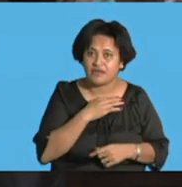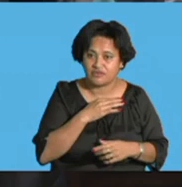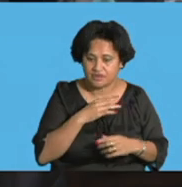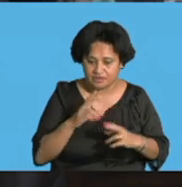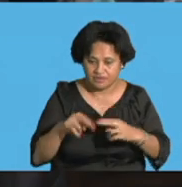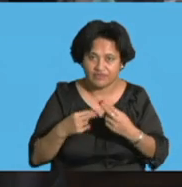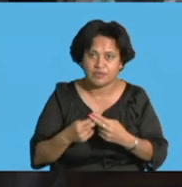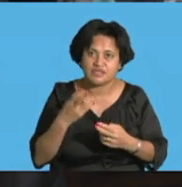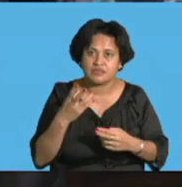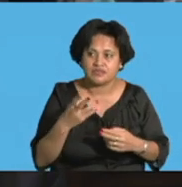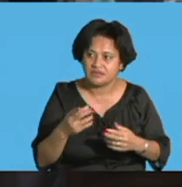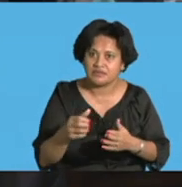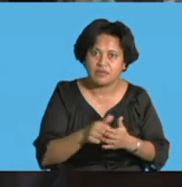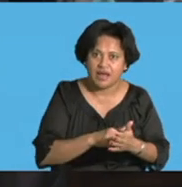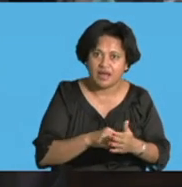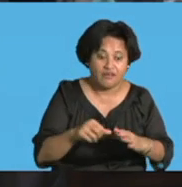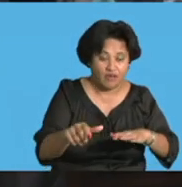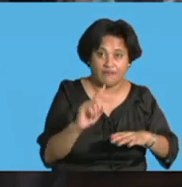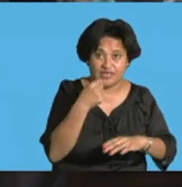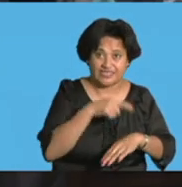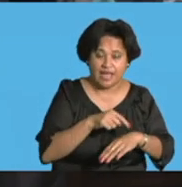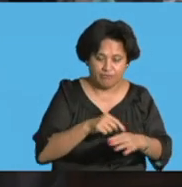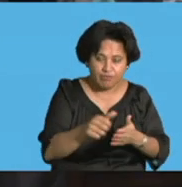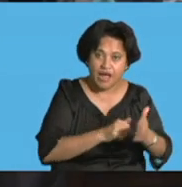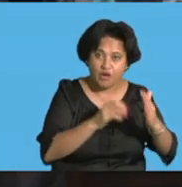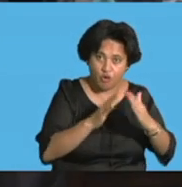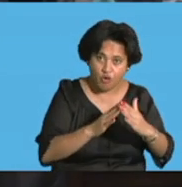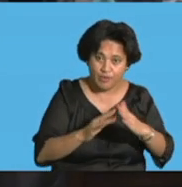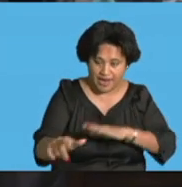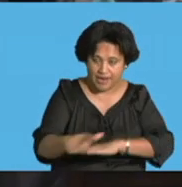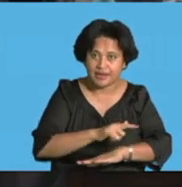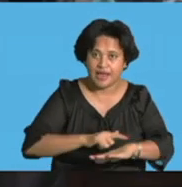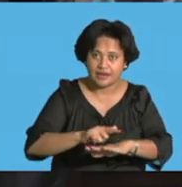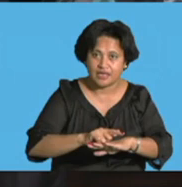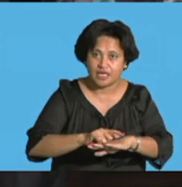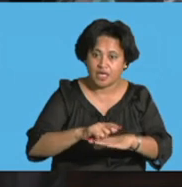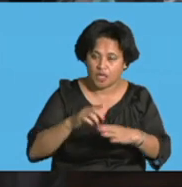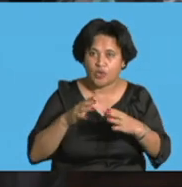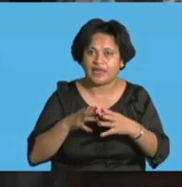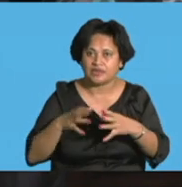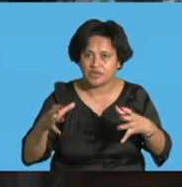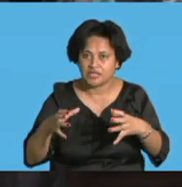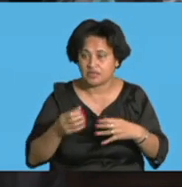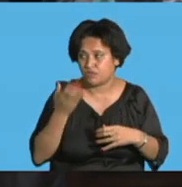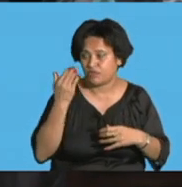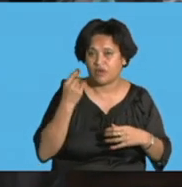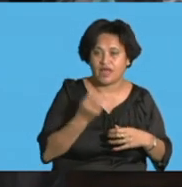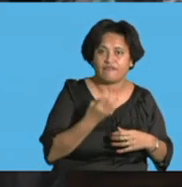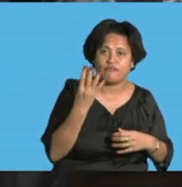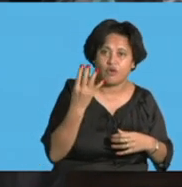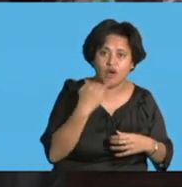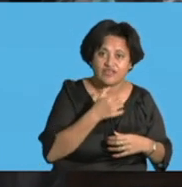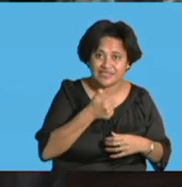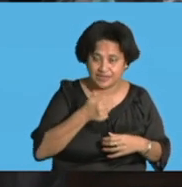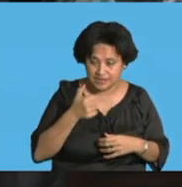through First Home and First Land Purchase programs. This will be an increase from the 466 households assisted